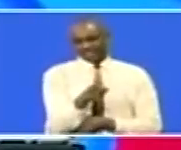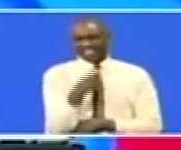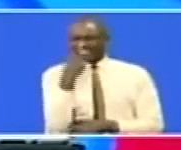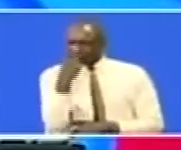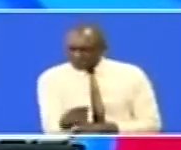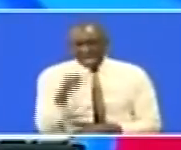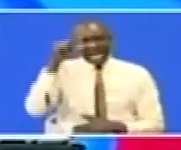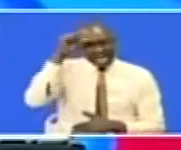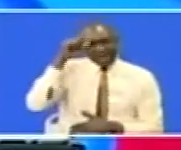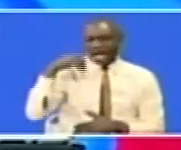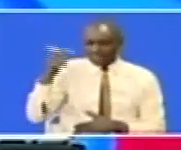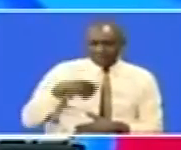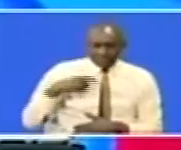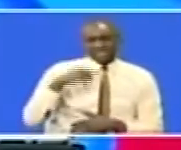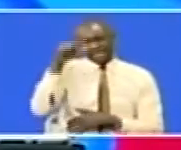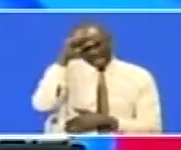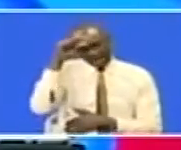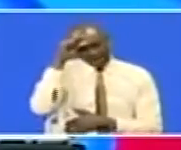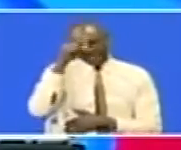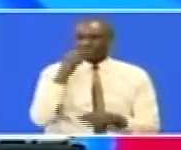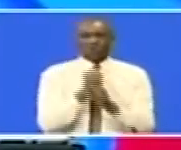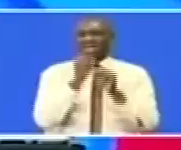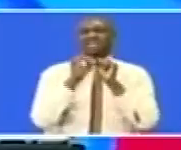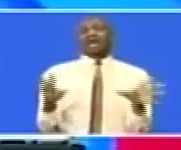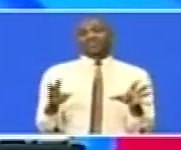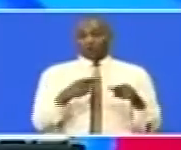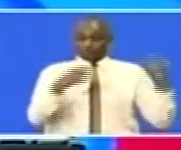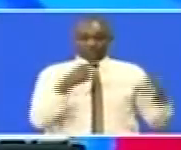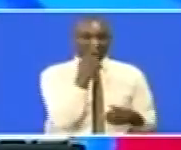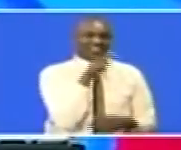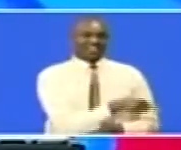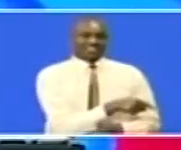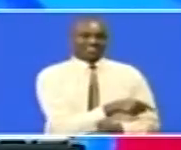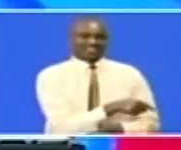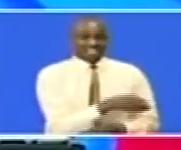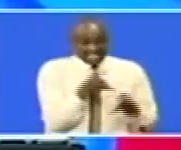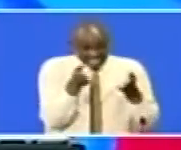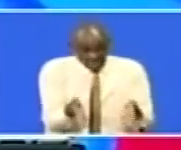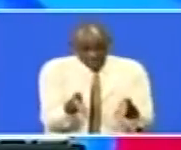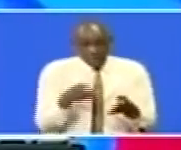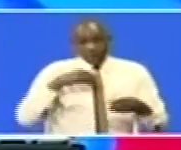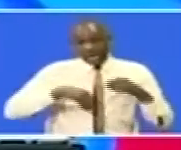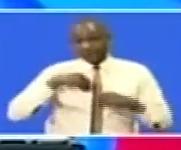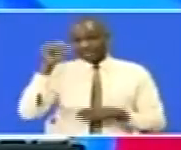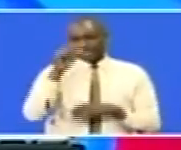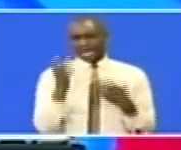not done enough to stem corruption in government. Here is part of that exchange on corruption in